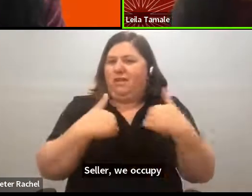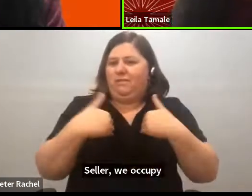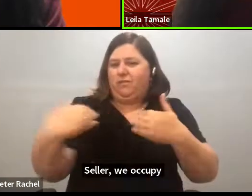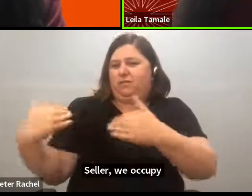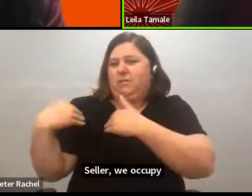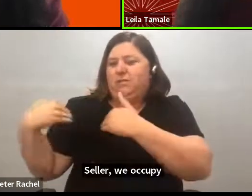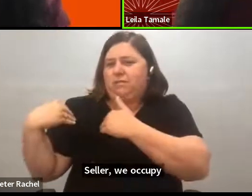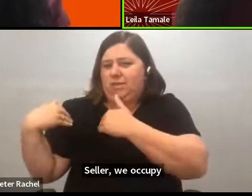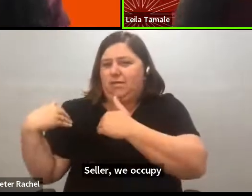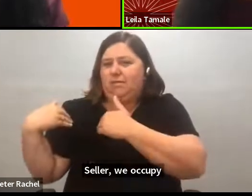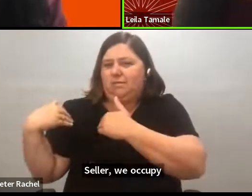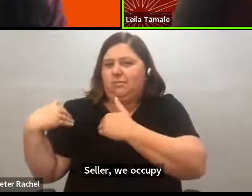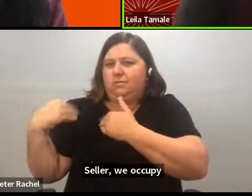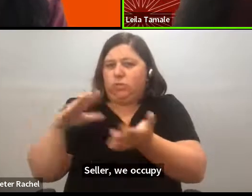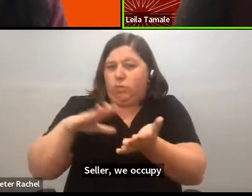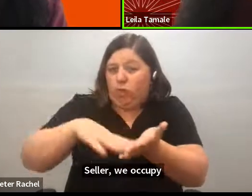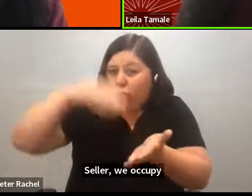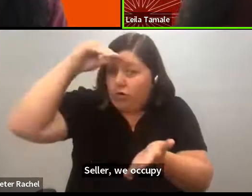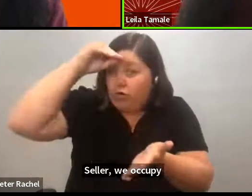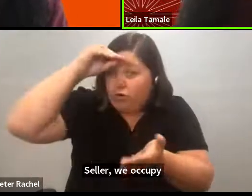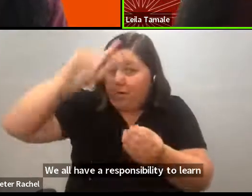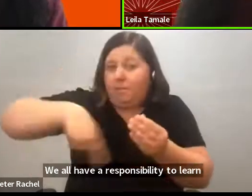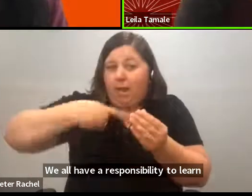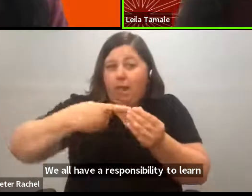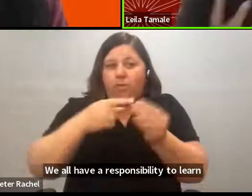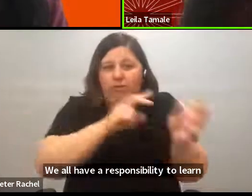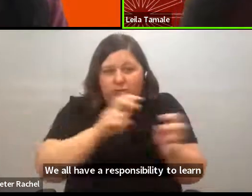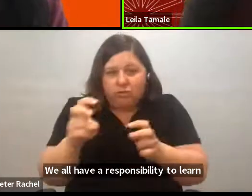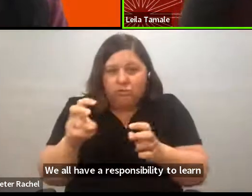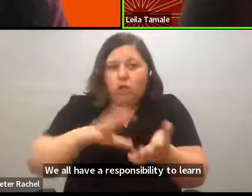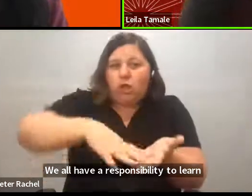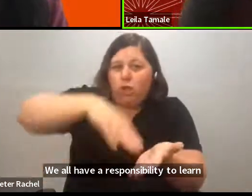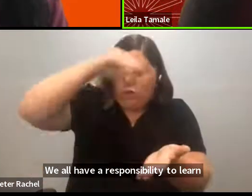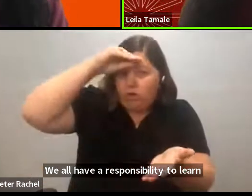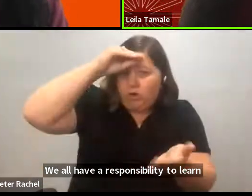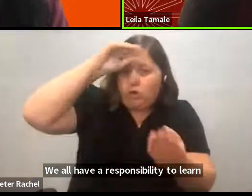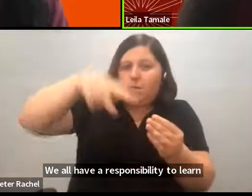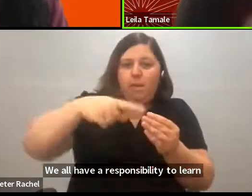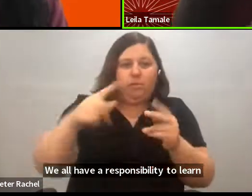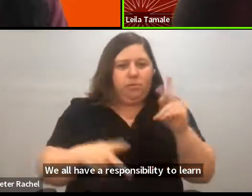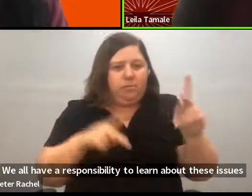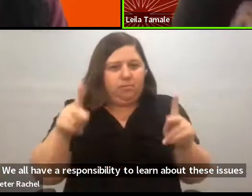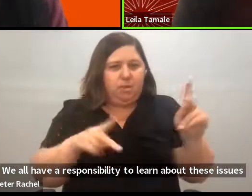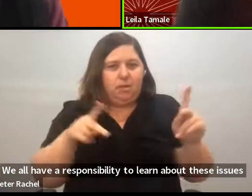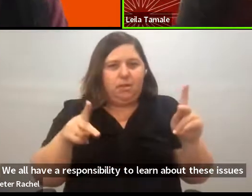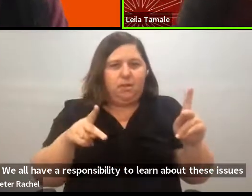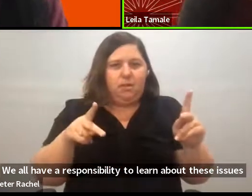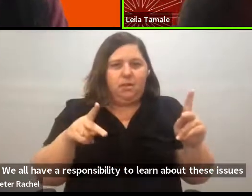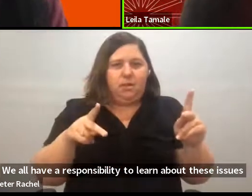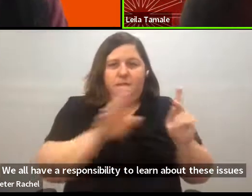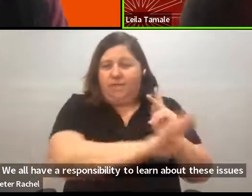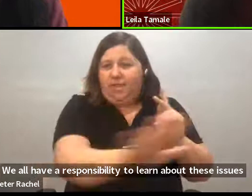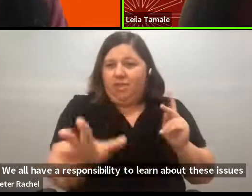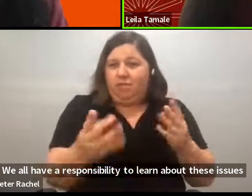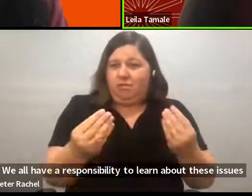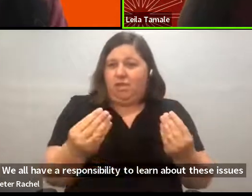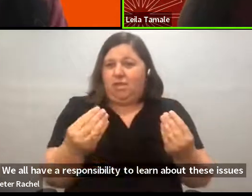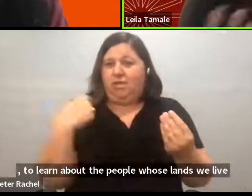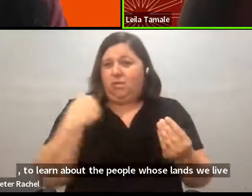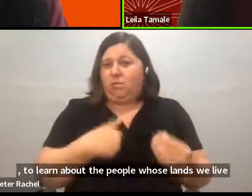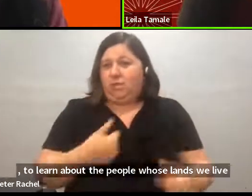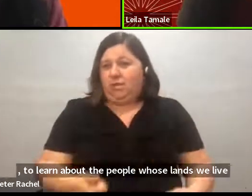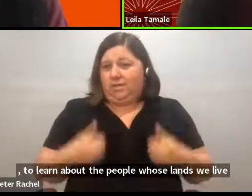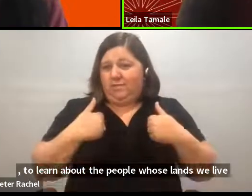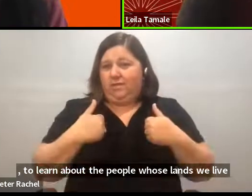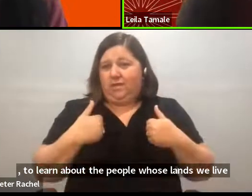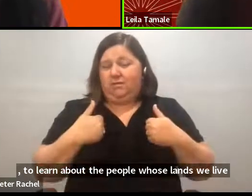responsibility to learn about these issues, to learn about the people whose lands we live on, whose